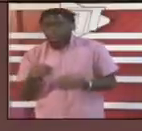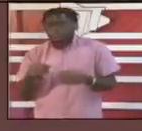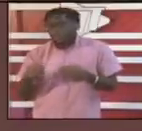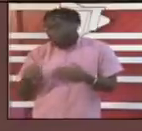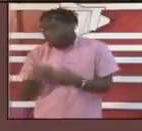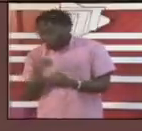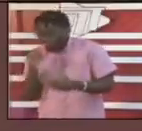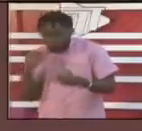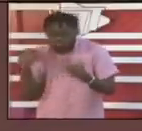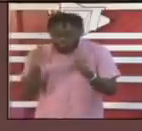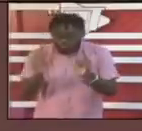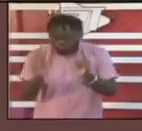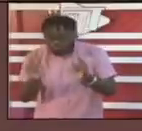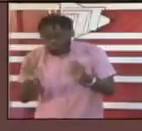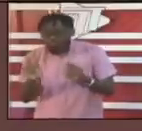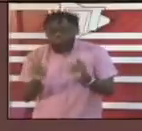time.